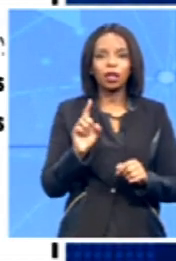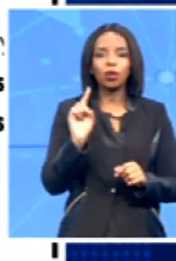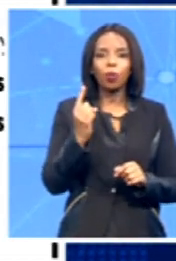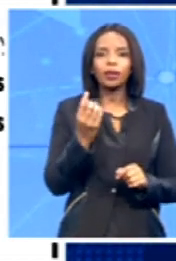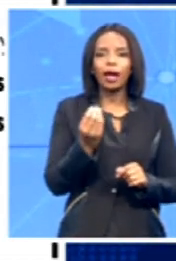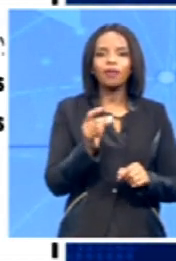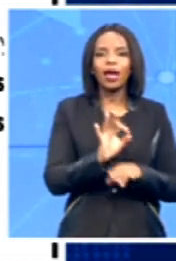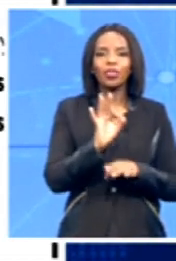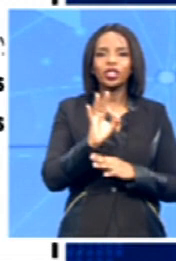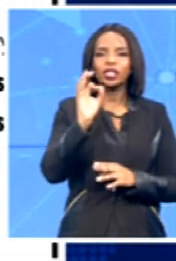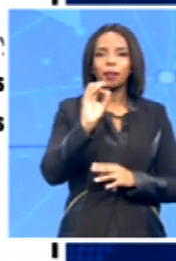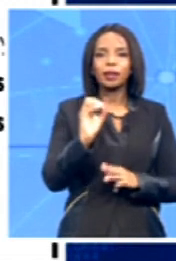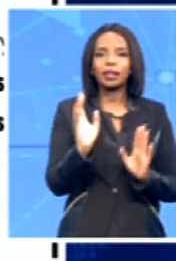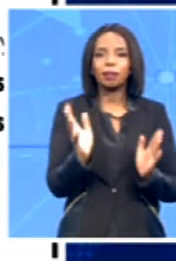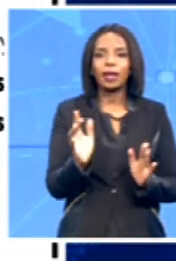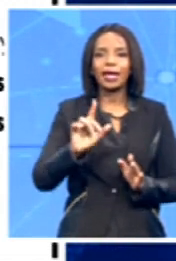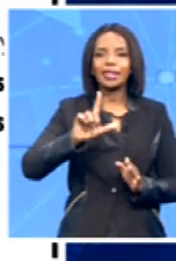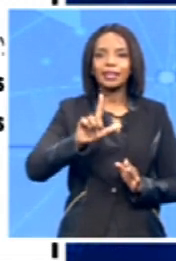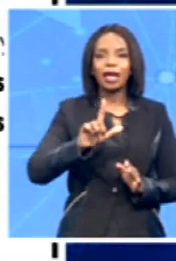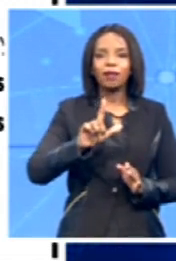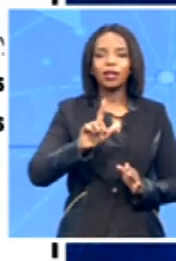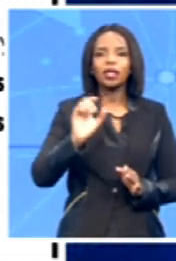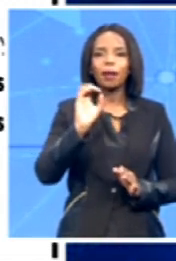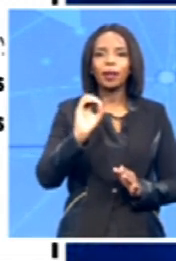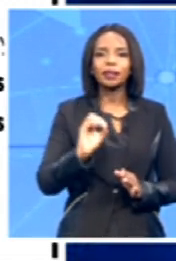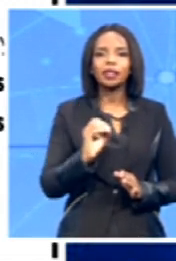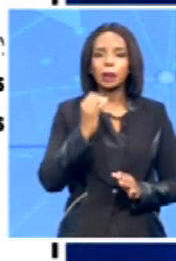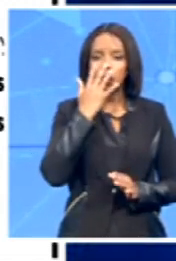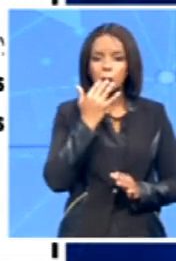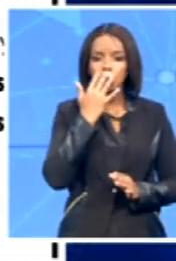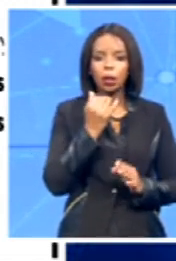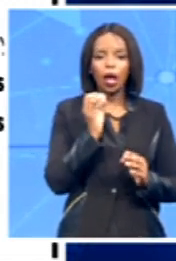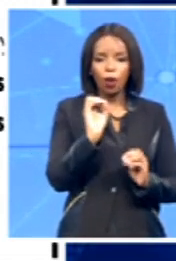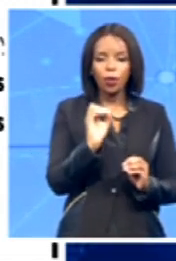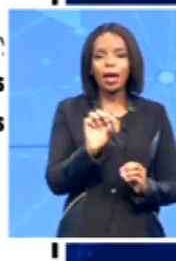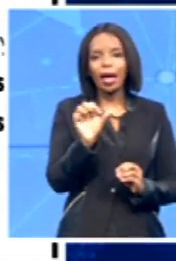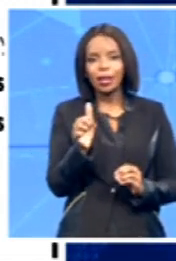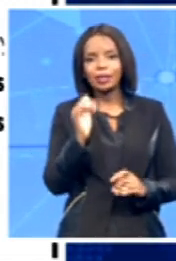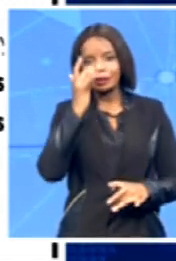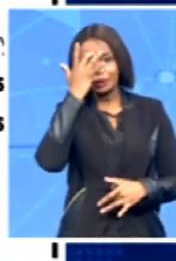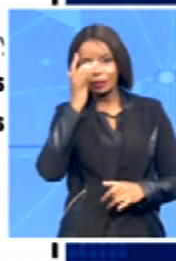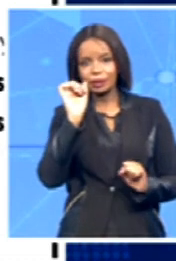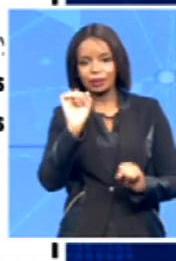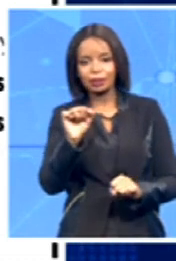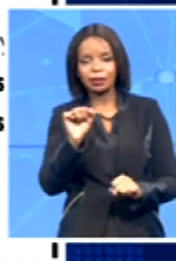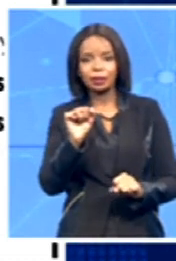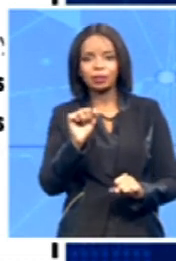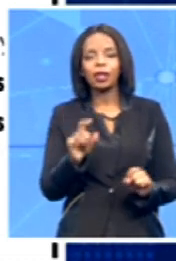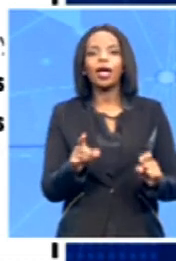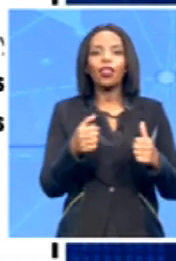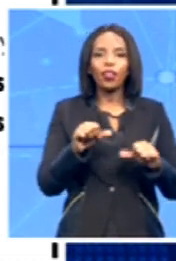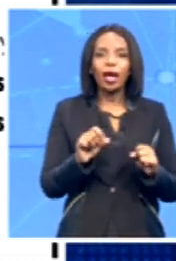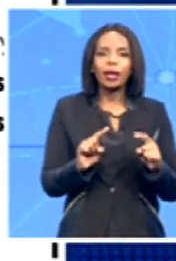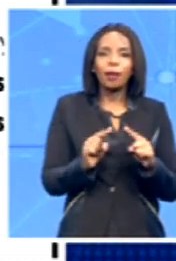87% of the hospitals are full with other conditions. And that is the big point that we also want to make, is that other conditions, because of the